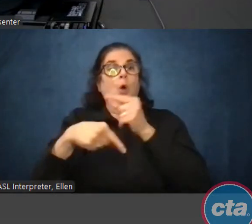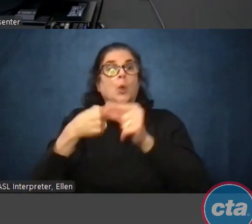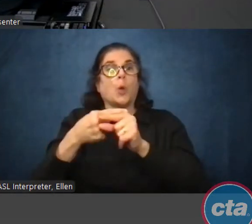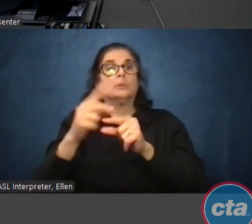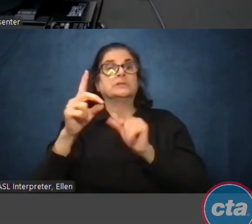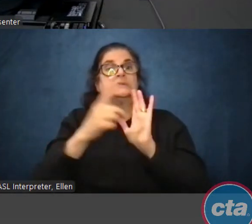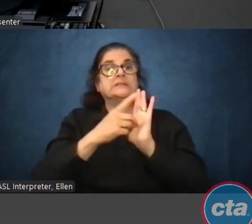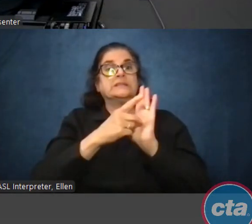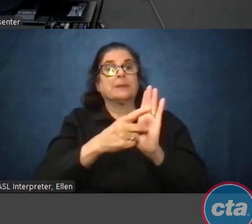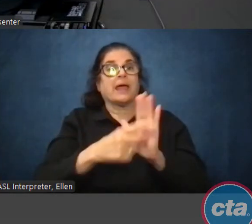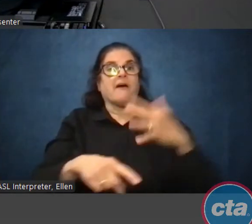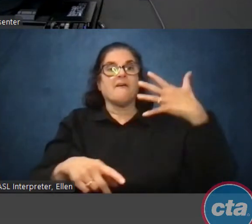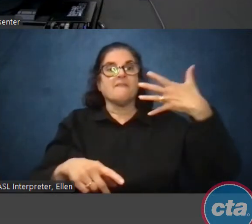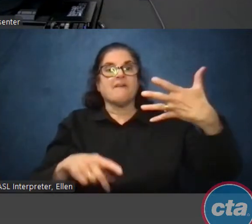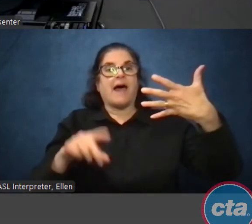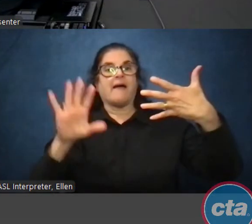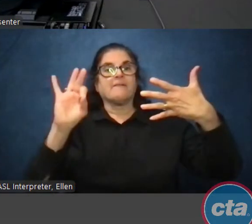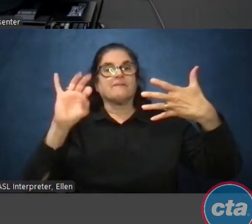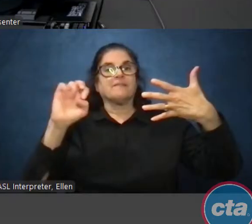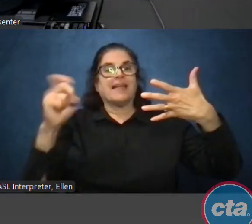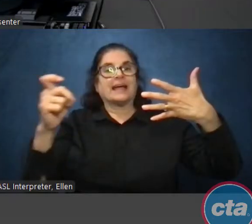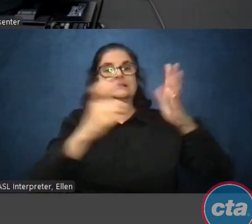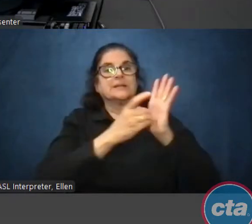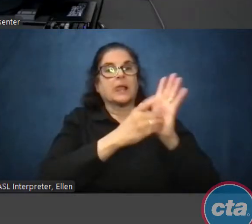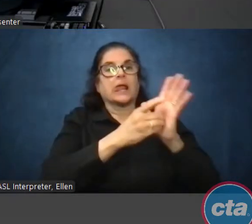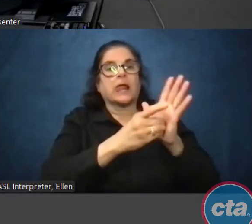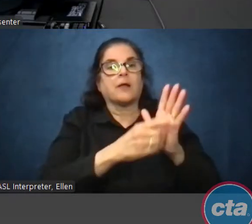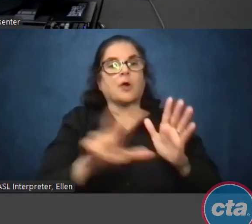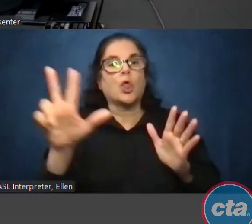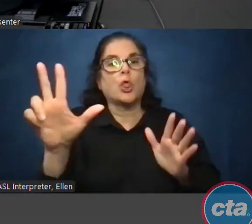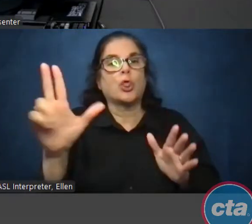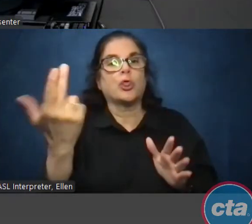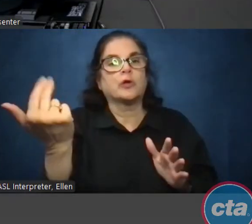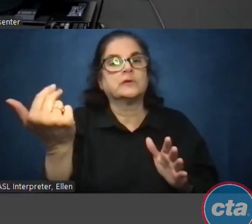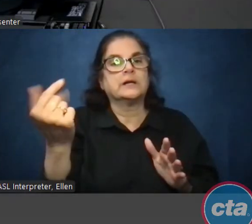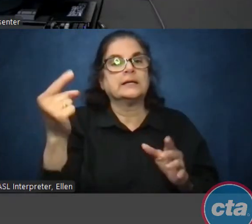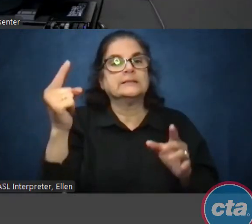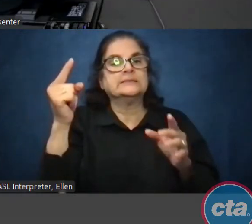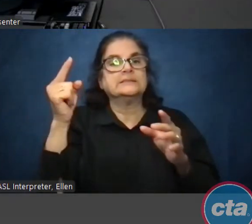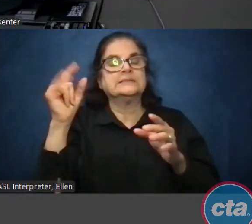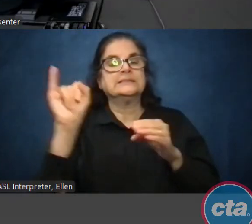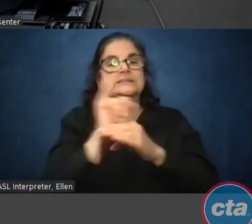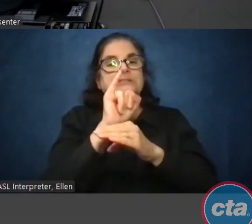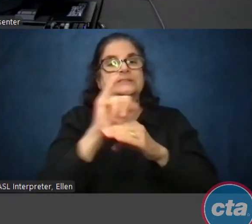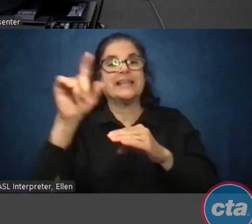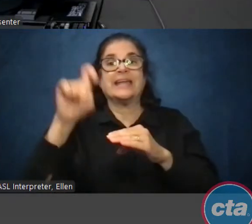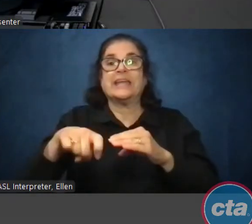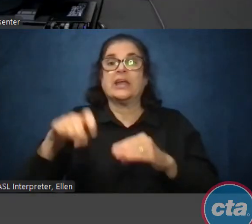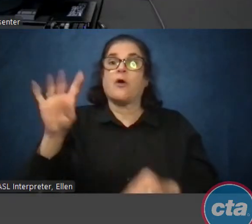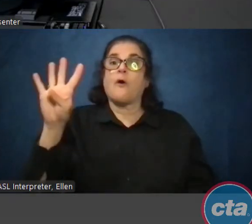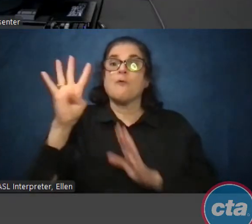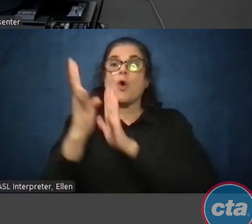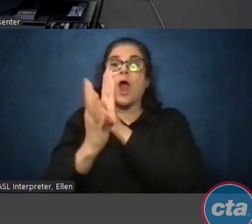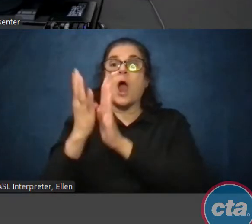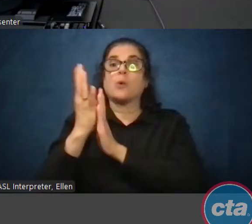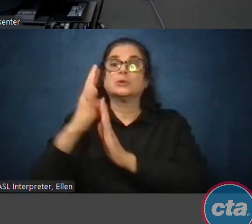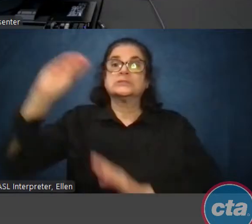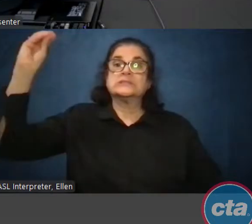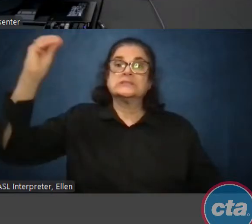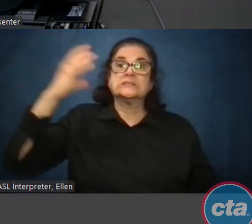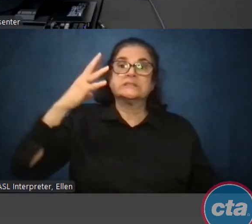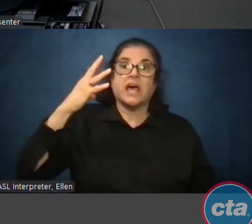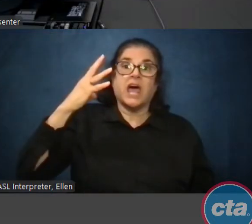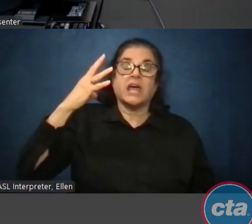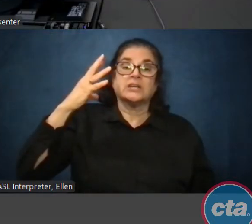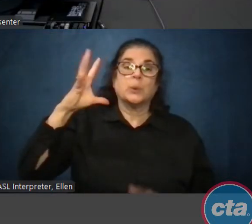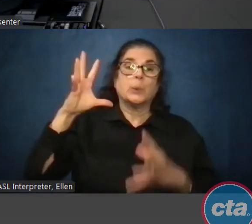displays. Those are 13 inches. They include a lot of functionality. They need about 4 hours of sun. We're also getting 5 low power displays,